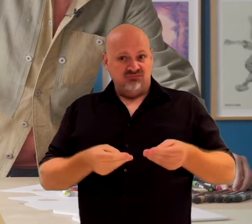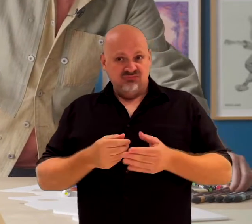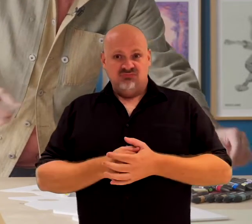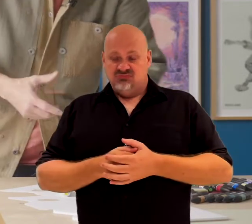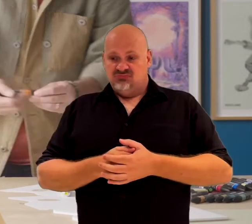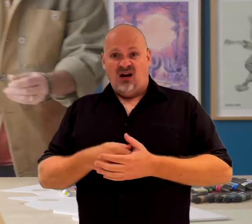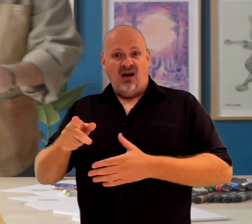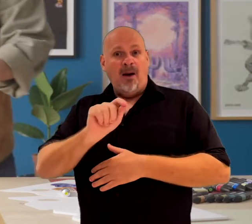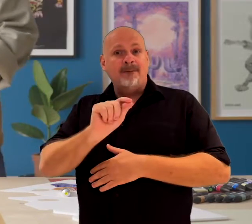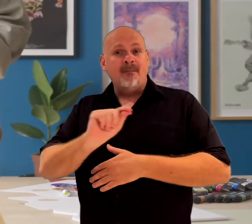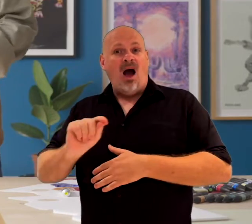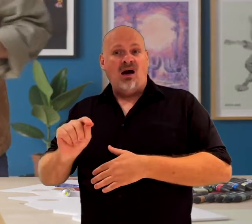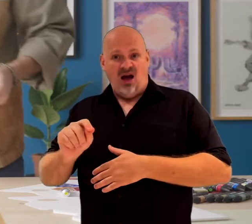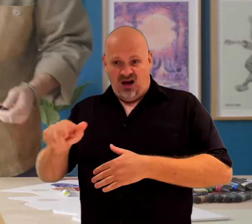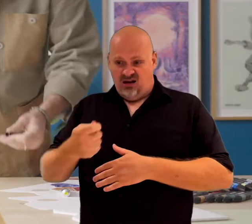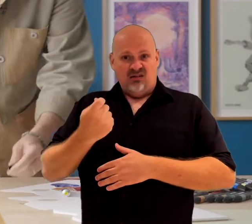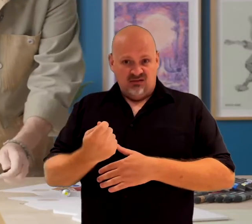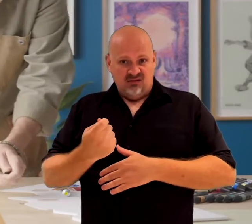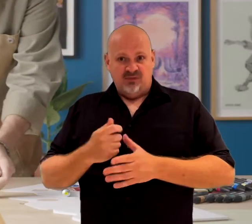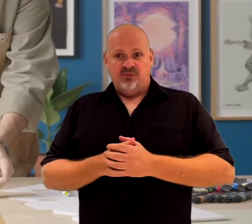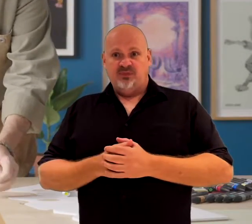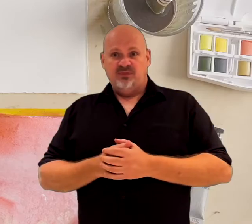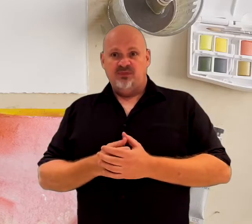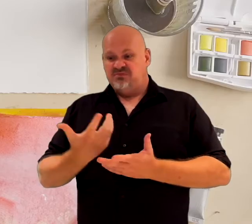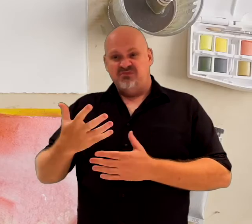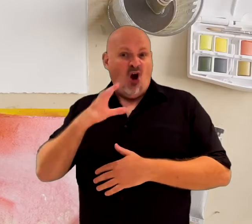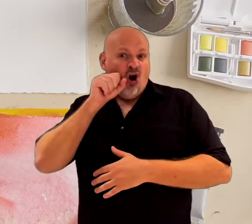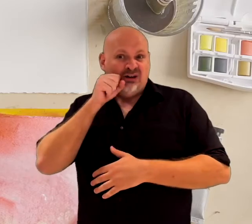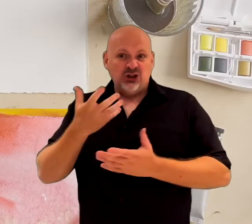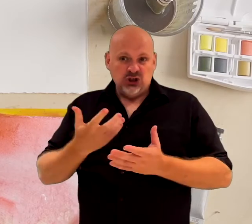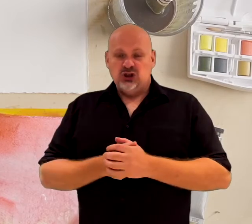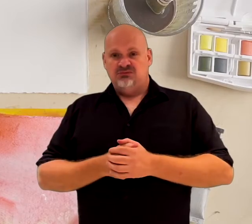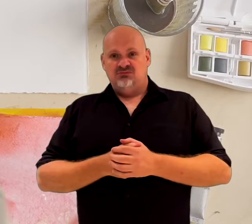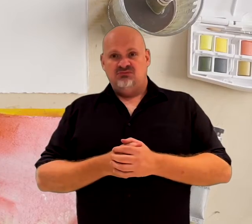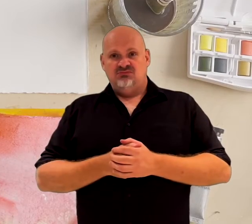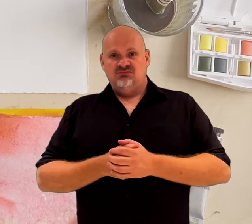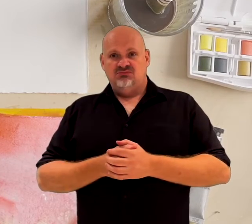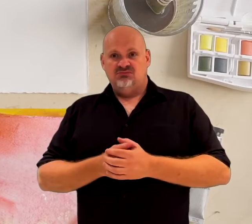of these markers. Let's just take like an orange one, and you can